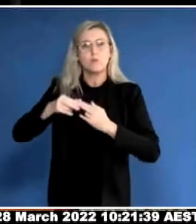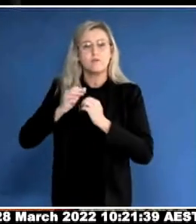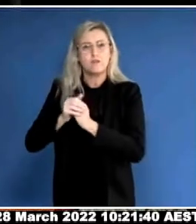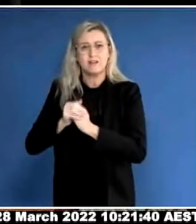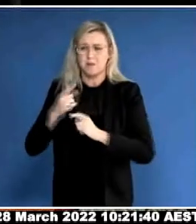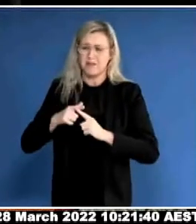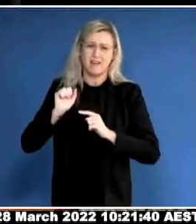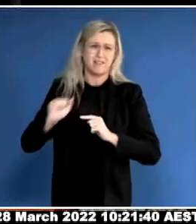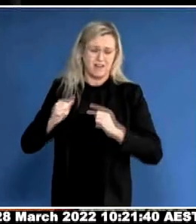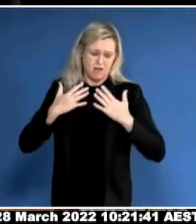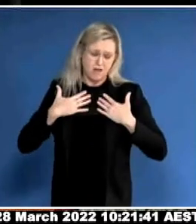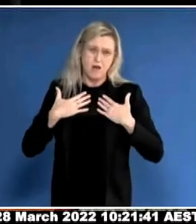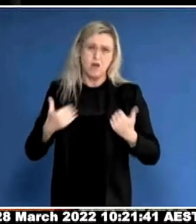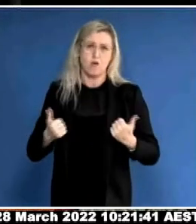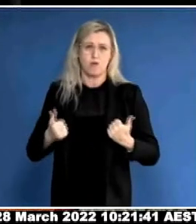well-being.